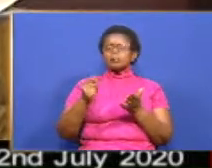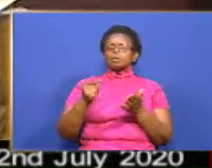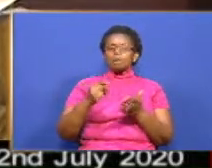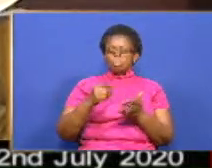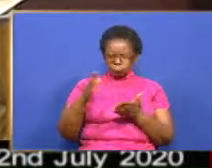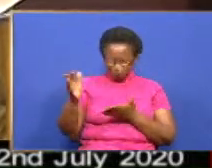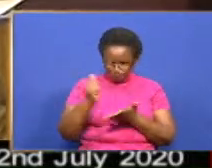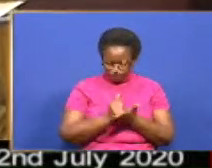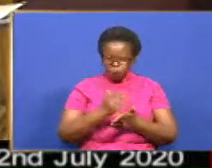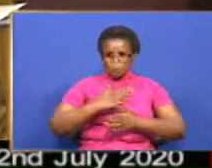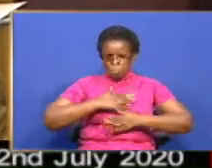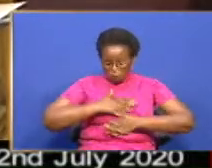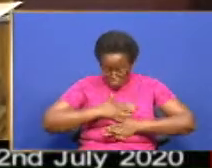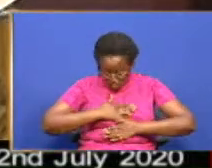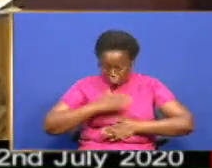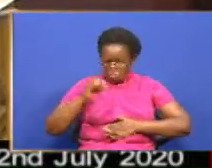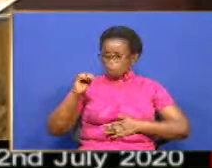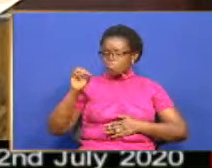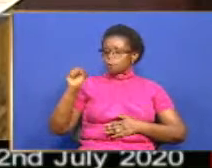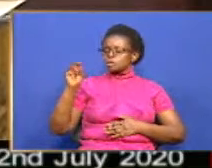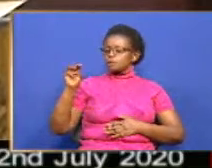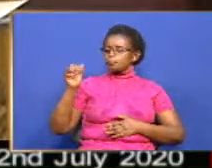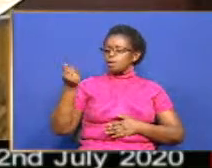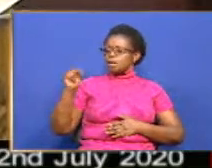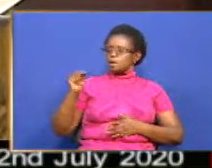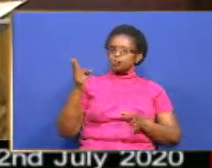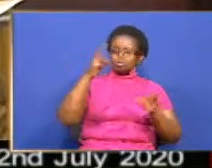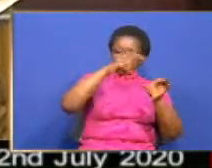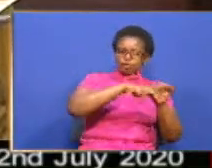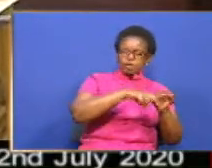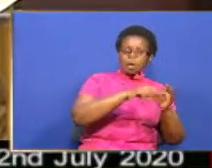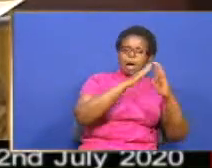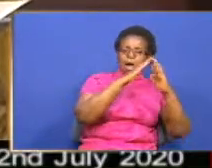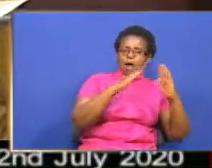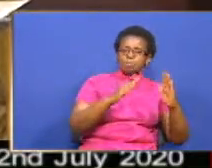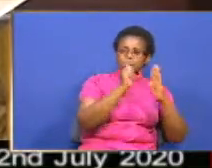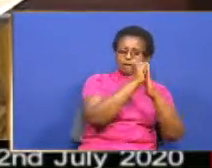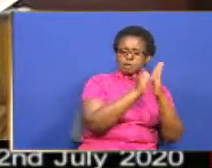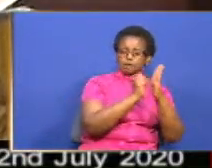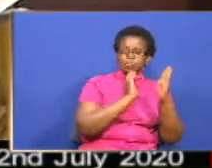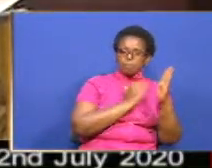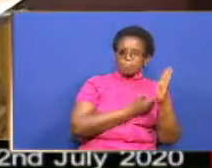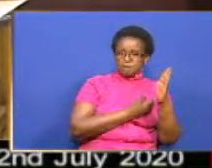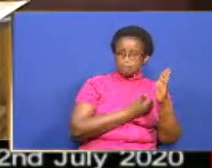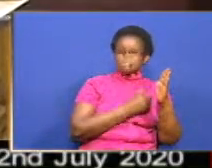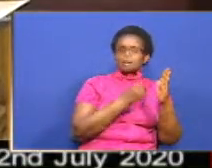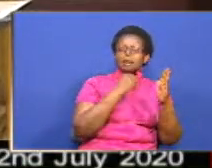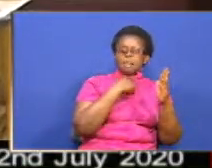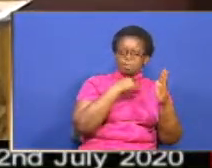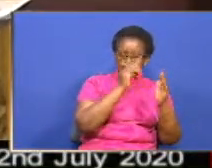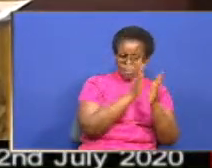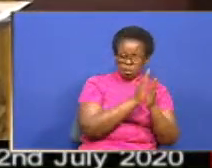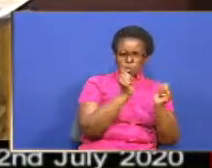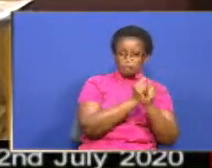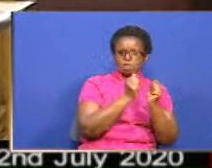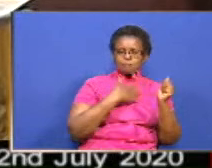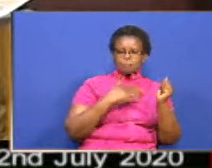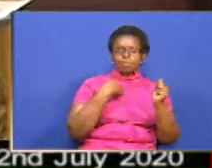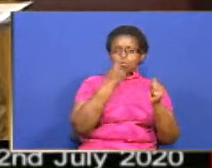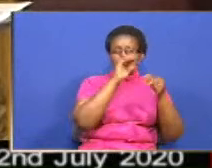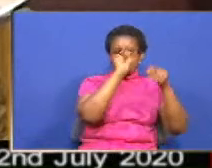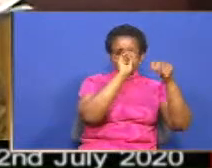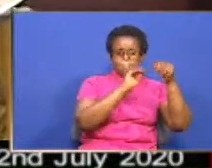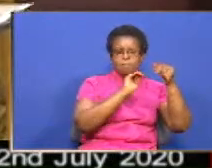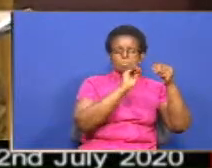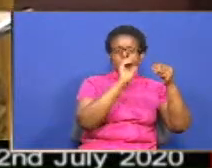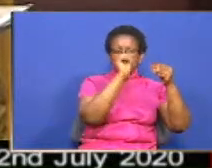Abdukaim Osman MP to the House Business Committee in addition to those specified under paragraphs A, B, C, D,